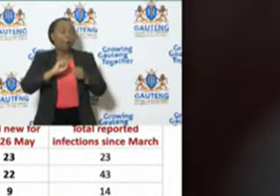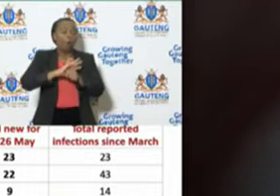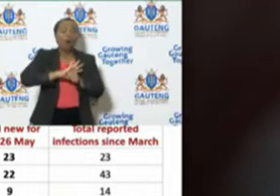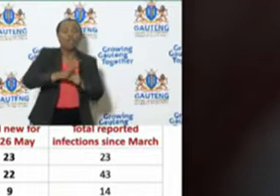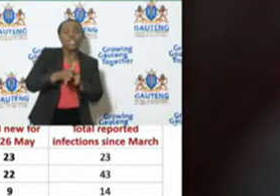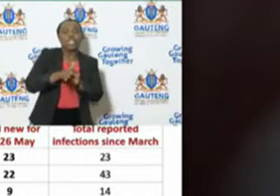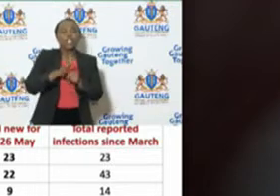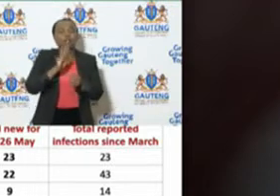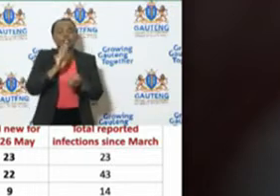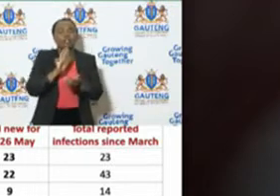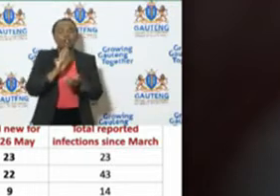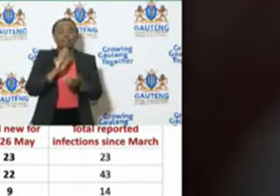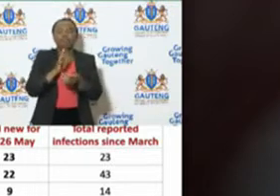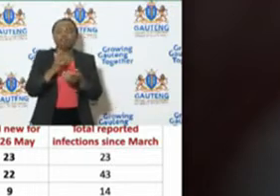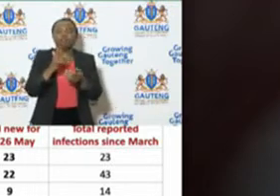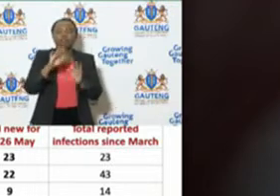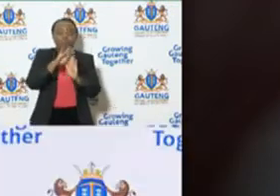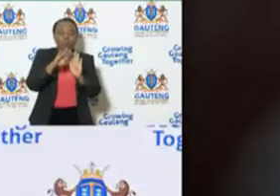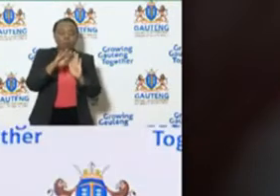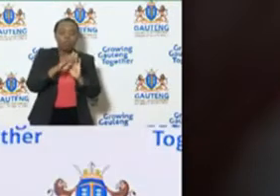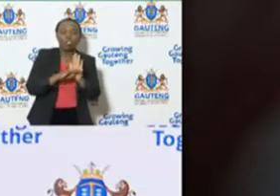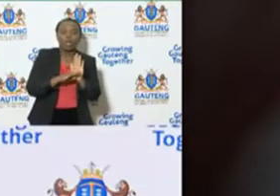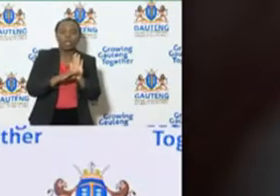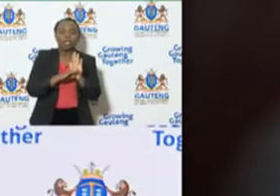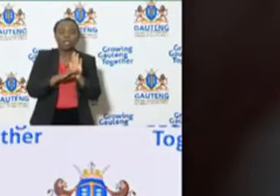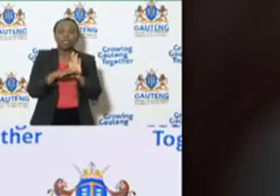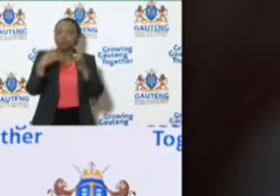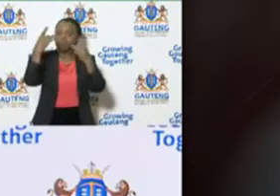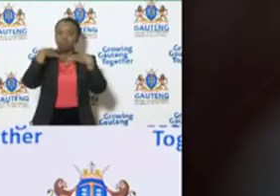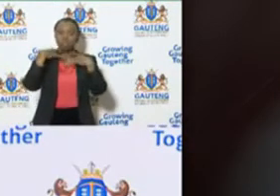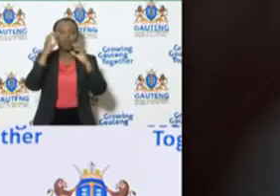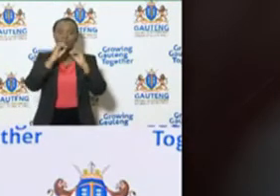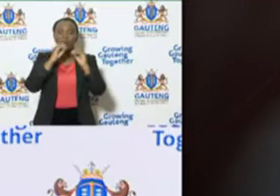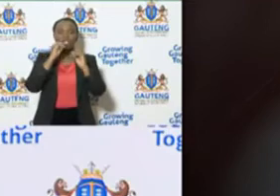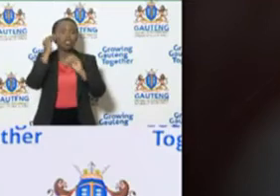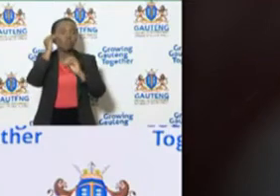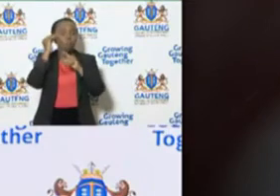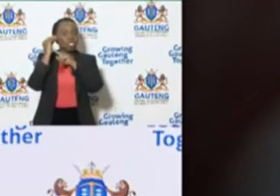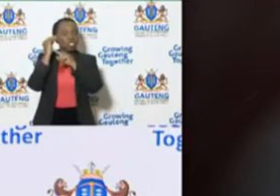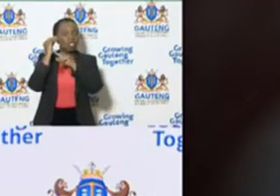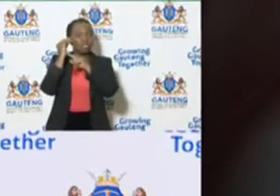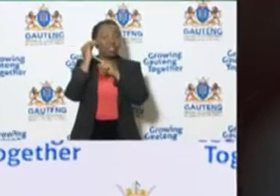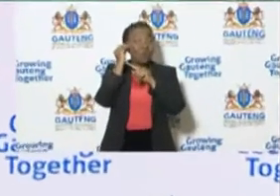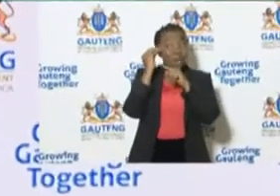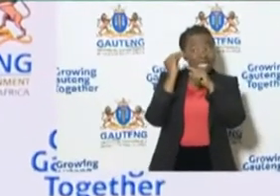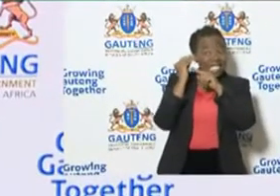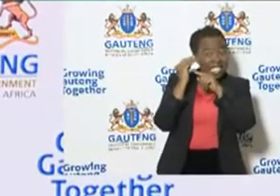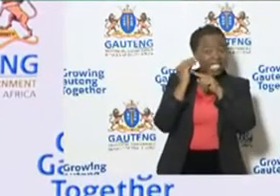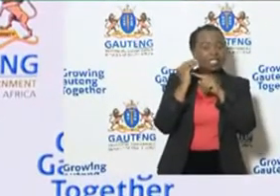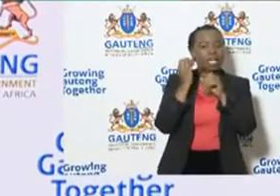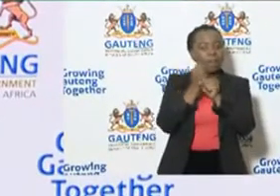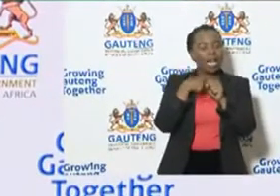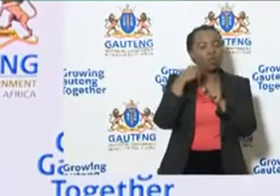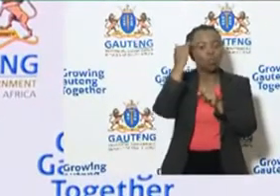COVID-19 project without being informed by data. We are driven by that